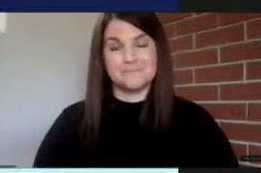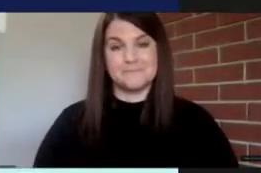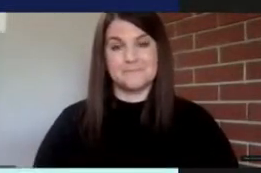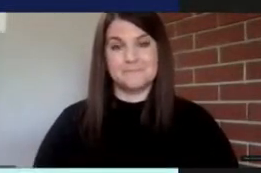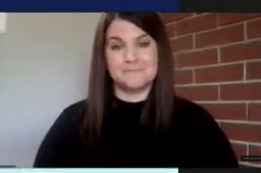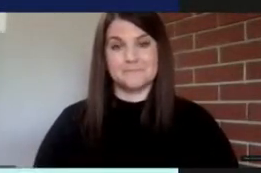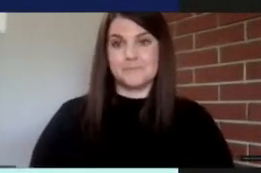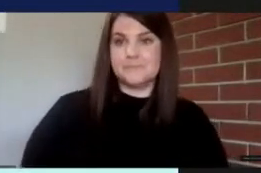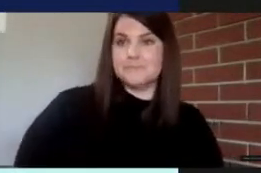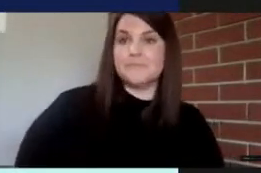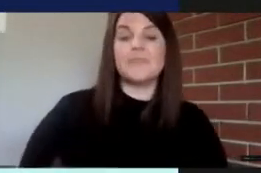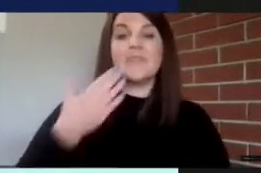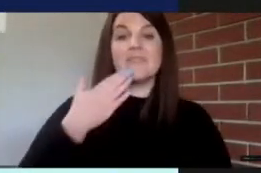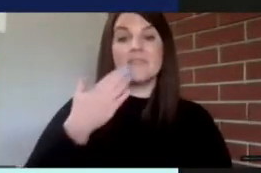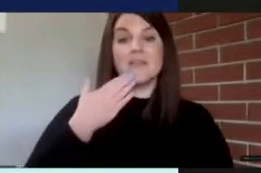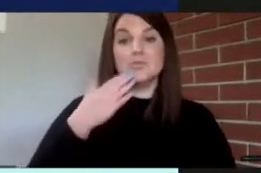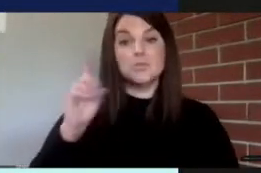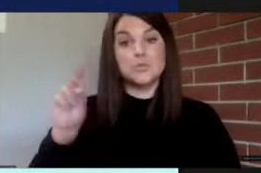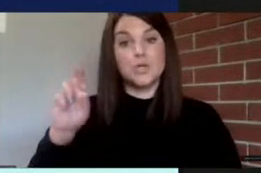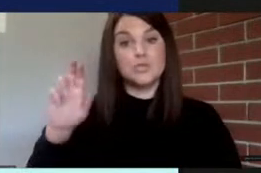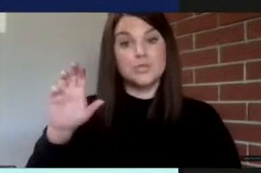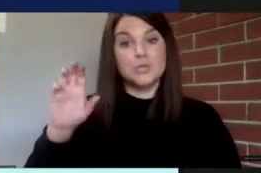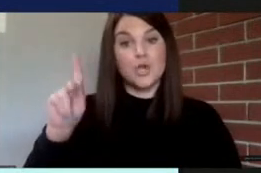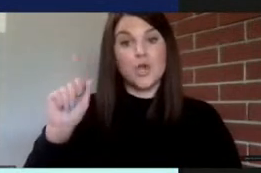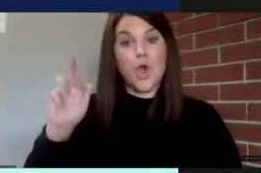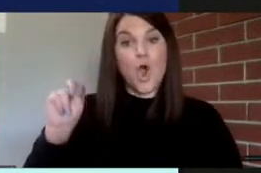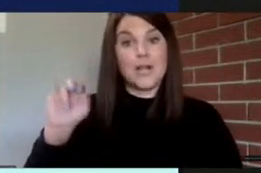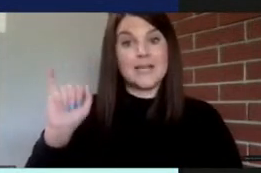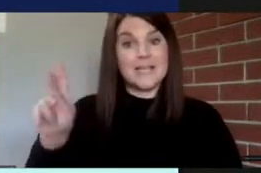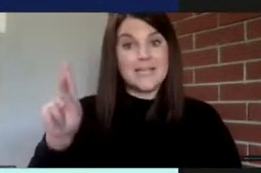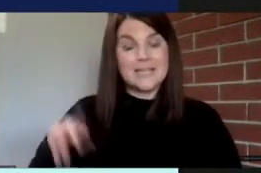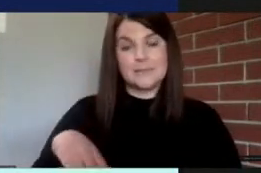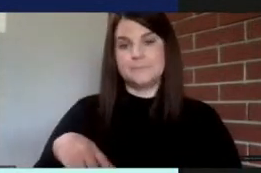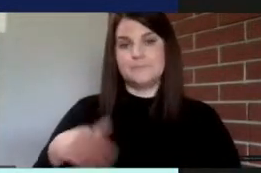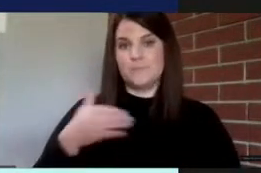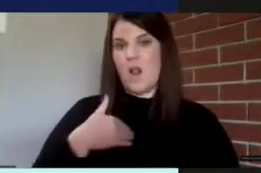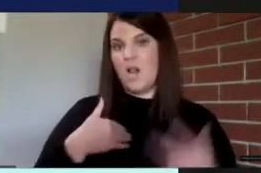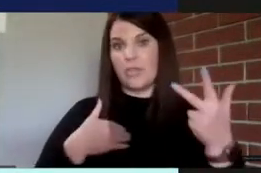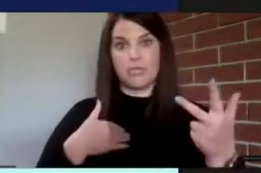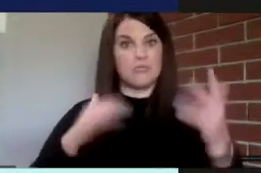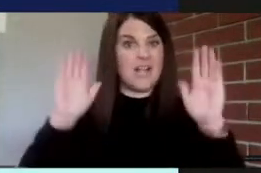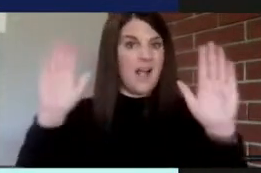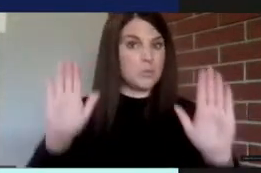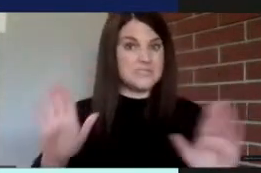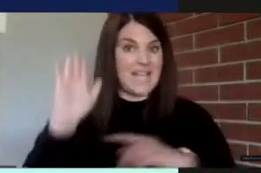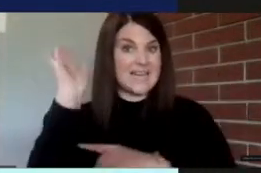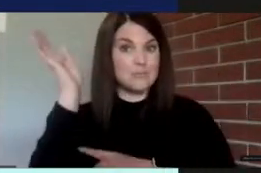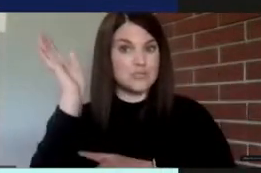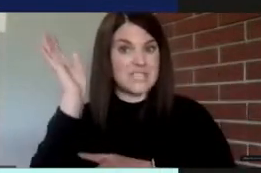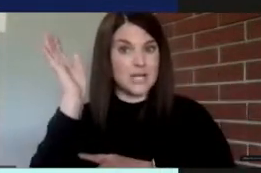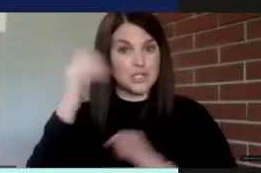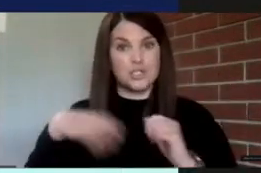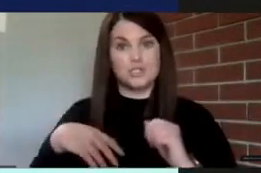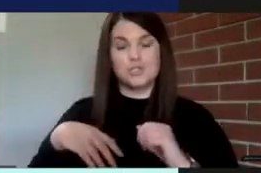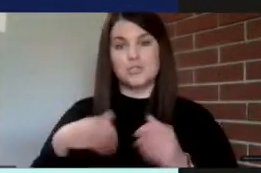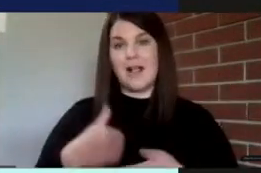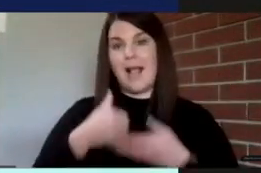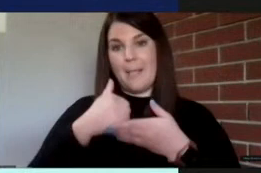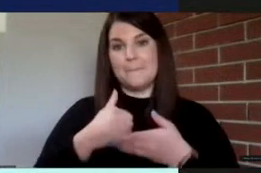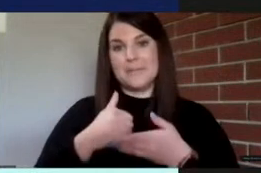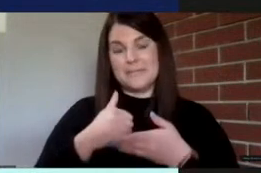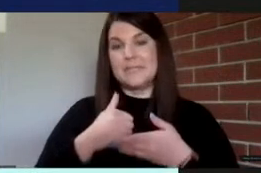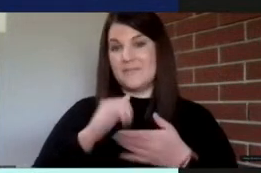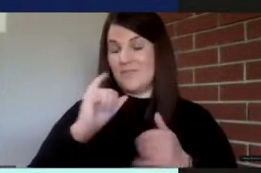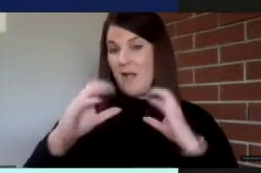Thank you so much, Dr. Carnick. So much appreciation. We had 3 outstanding presenters with us today, helping to frame this